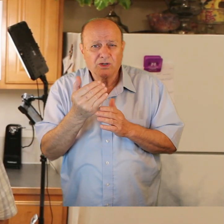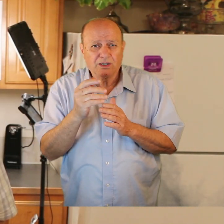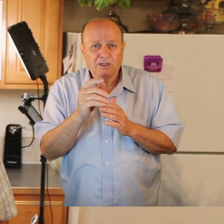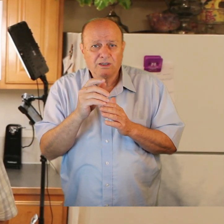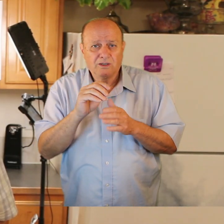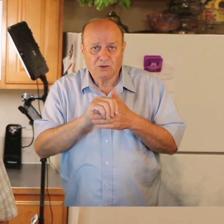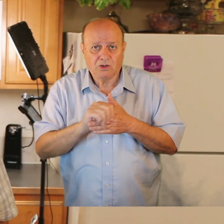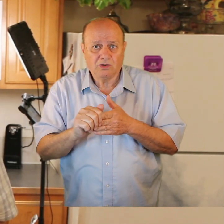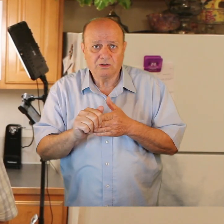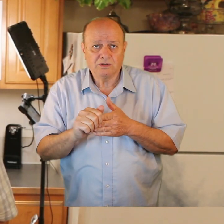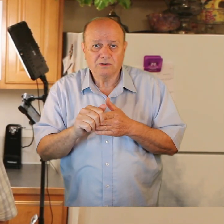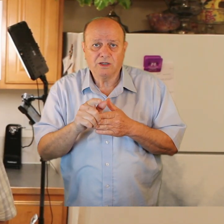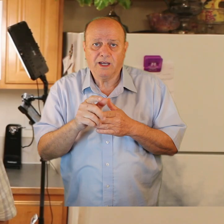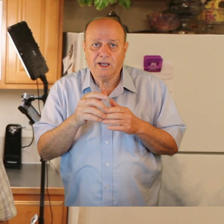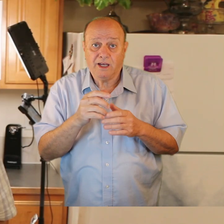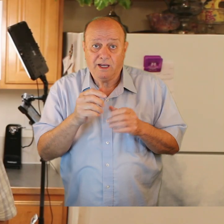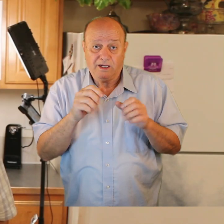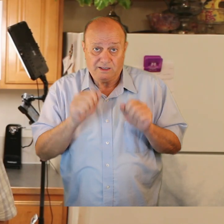and you can feed a family of 4.